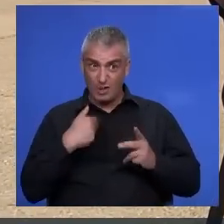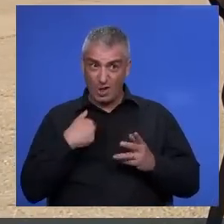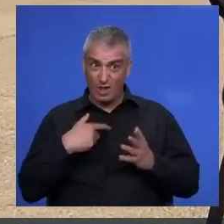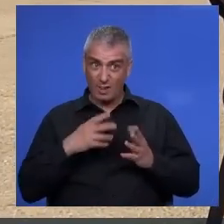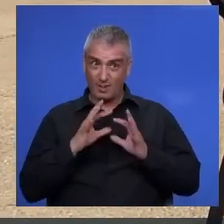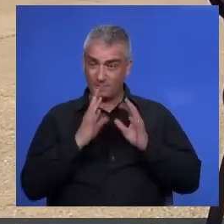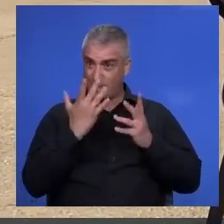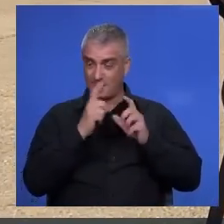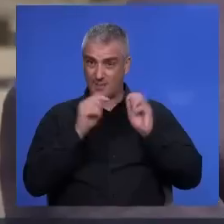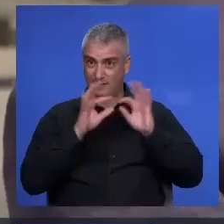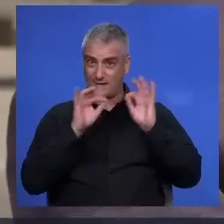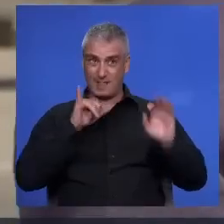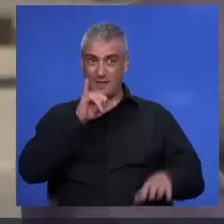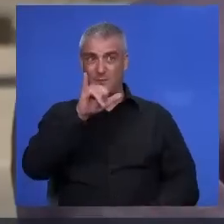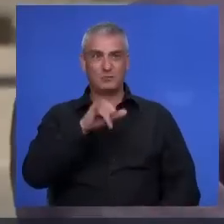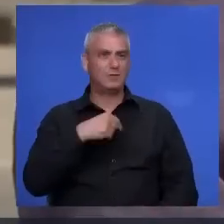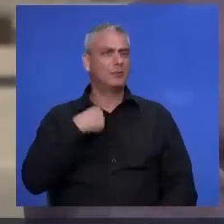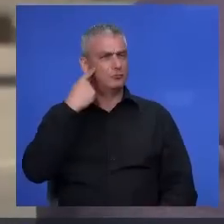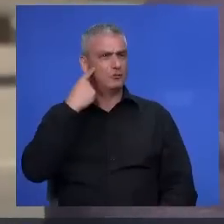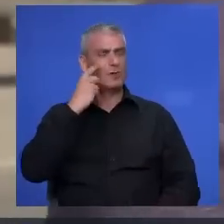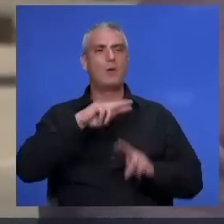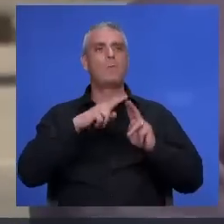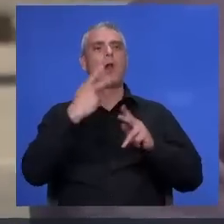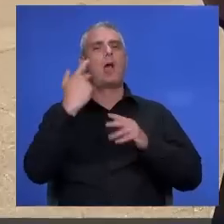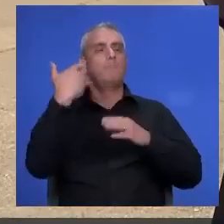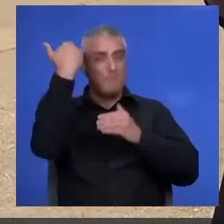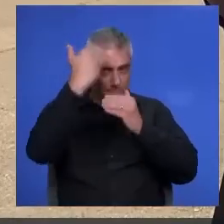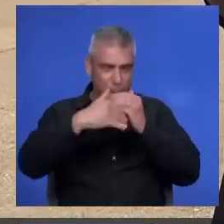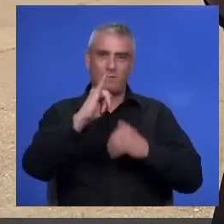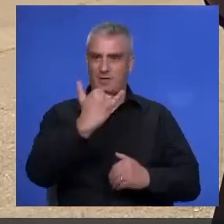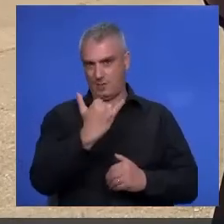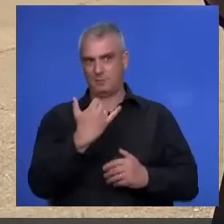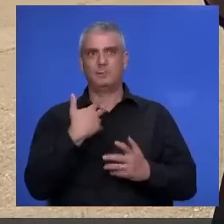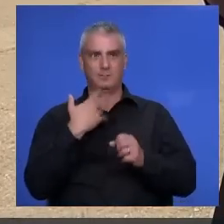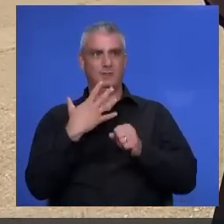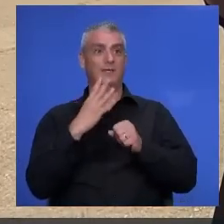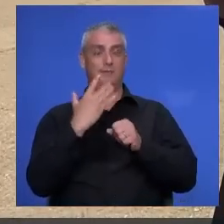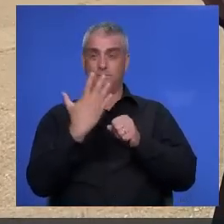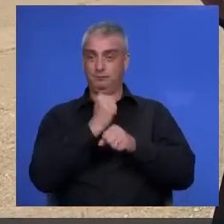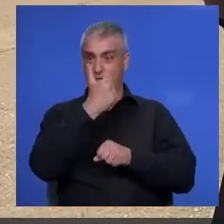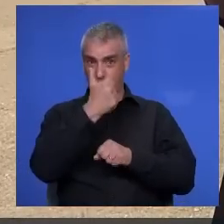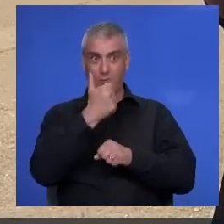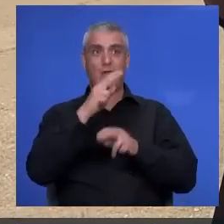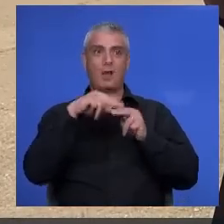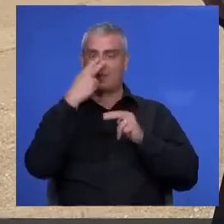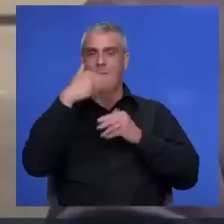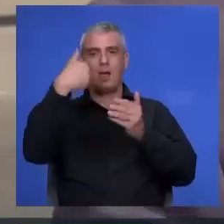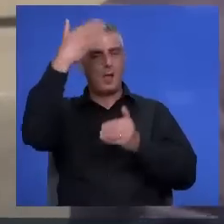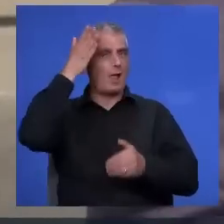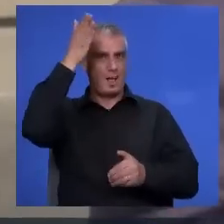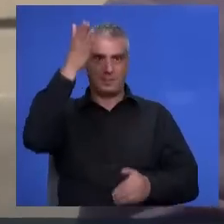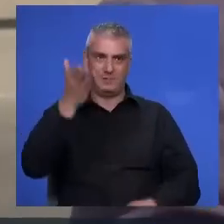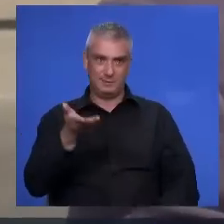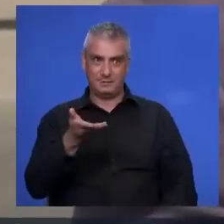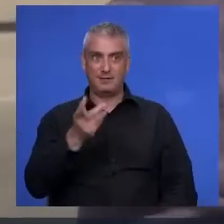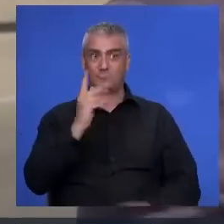your plane will get off the ground? I think in an ideal world, eventually, yes. We make a success of the first one, then it's like, okay, what can we do in the future?